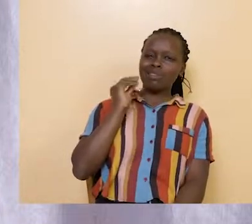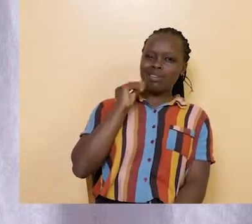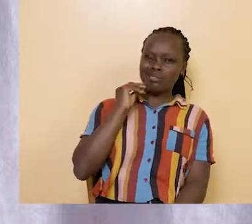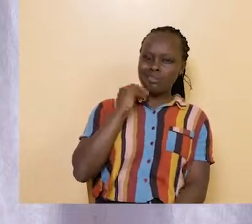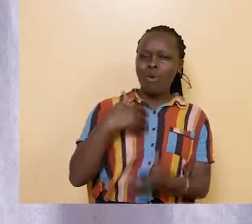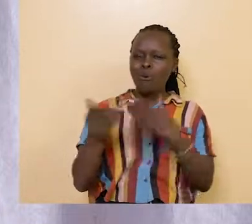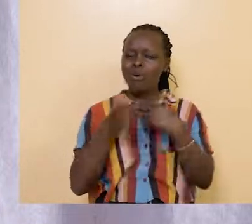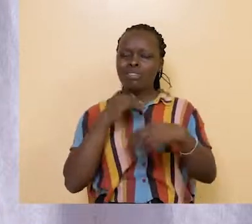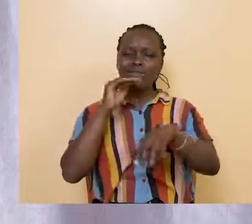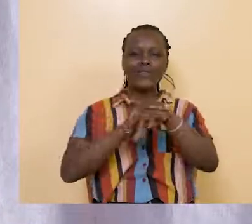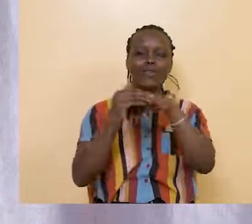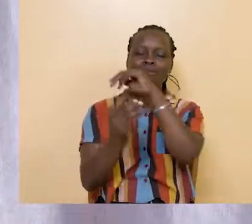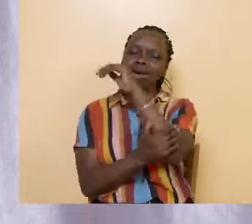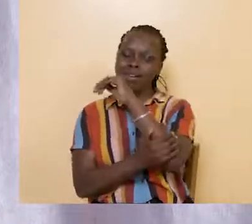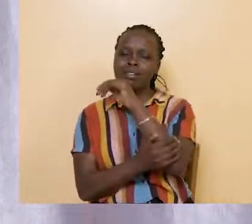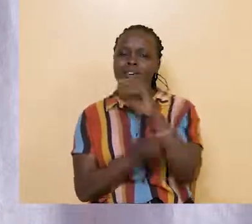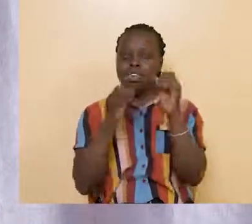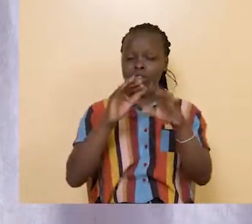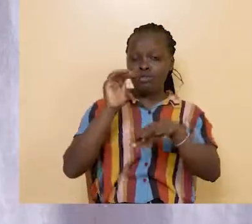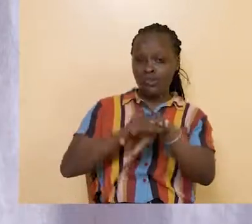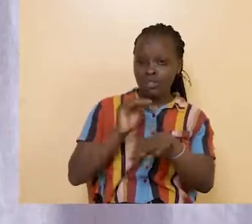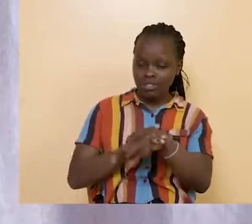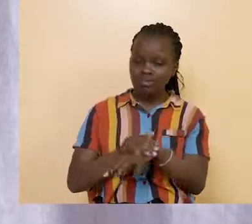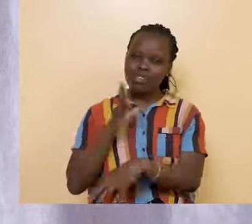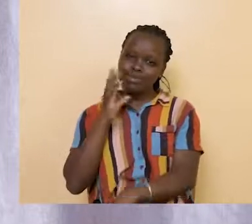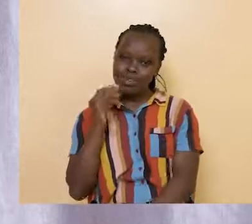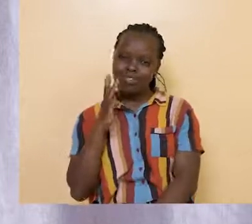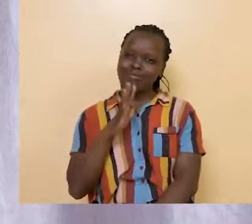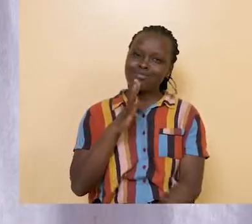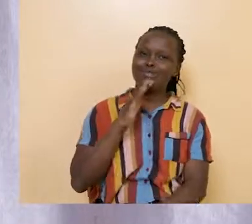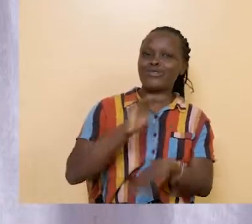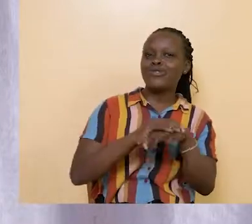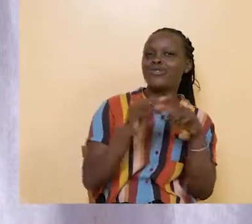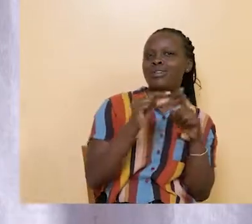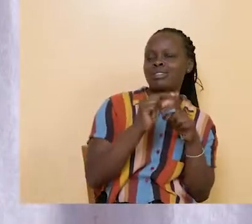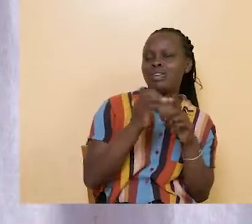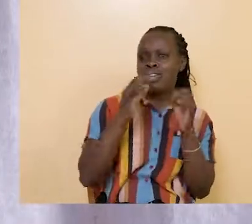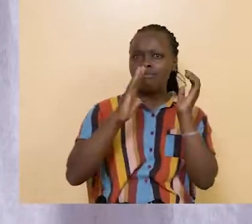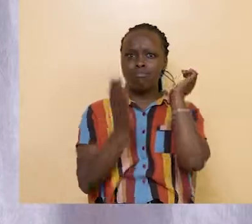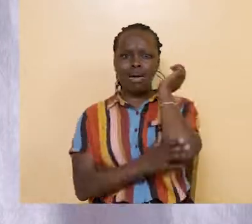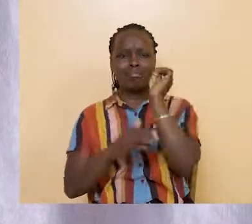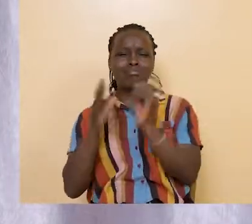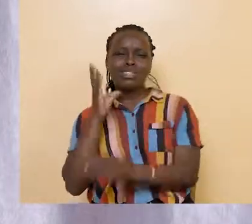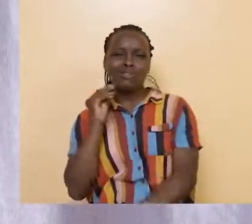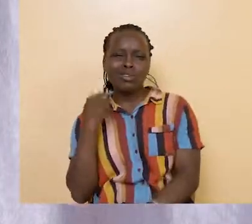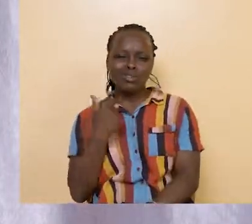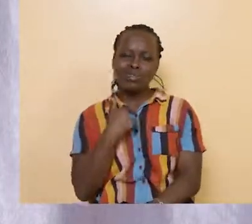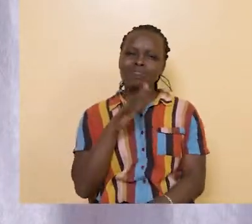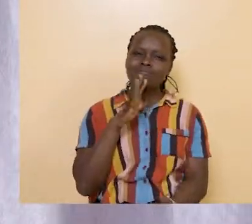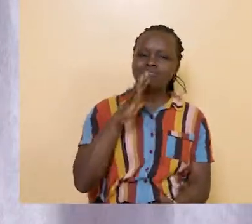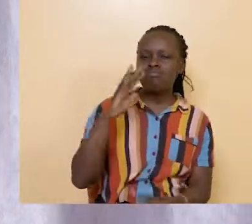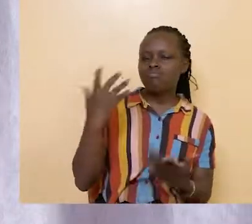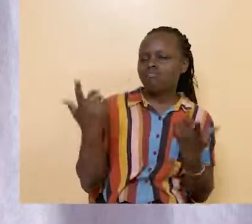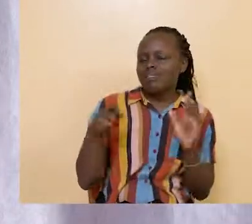or bad. If it's good experiences, then we speak good words that then point to good experiences and vice versa. But we also